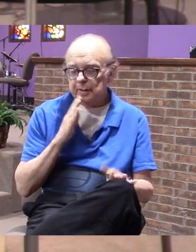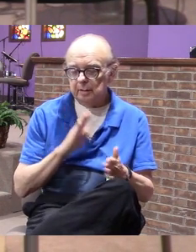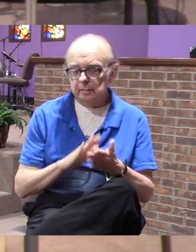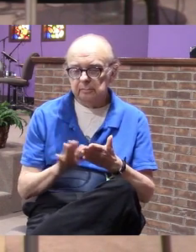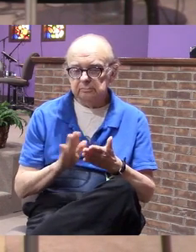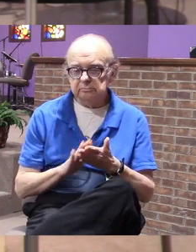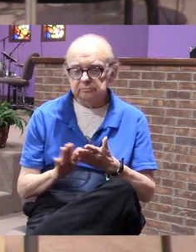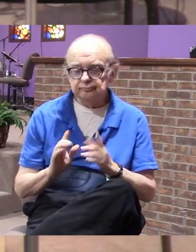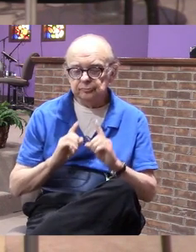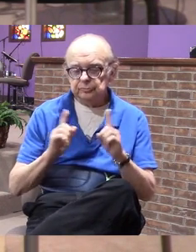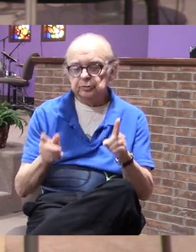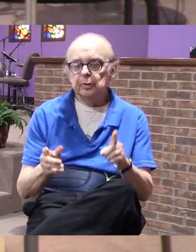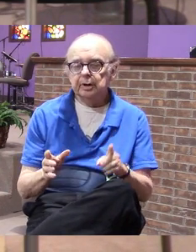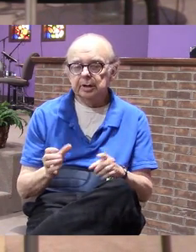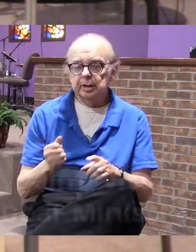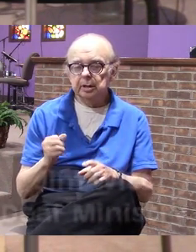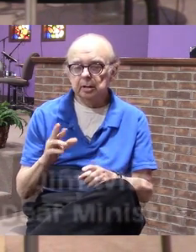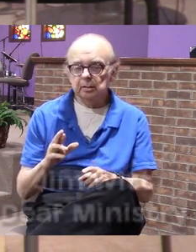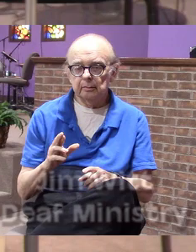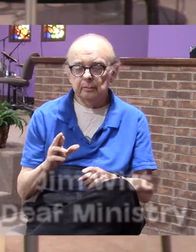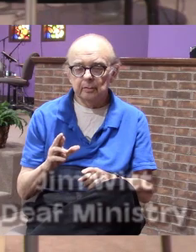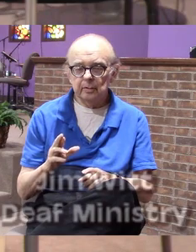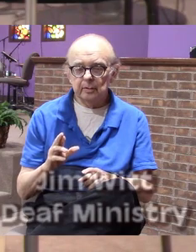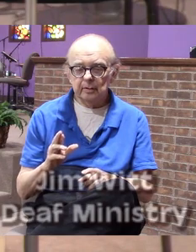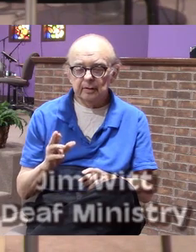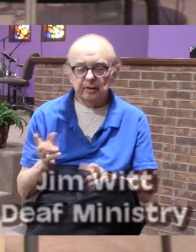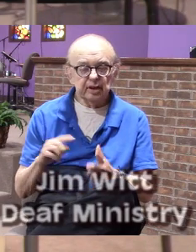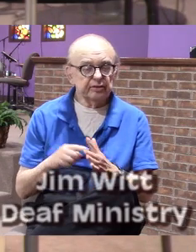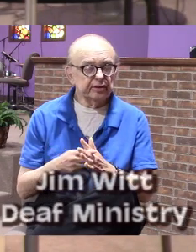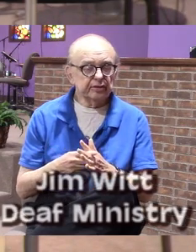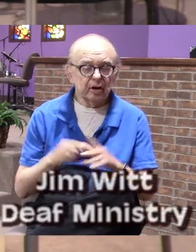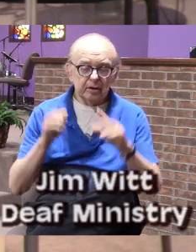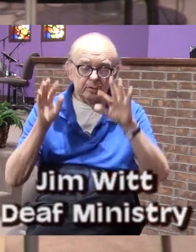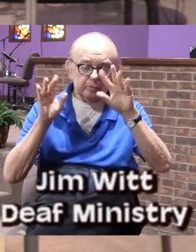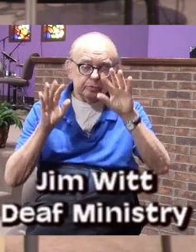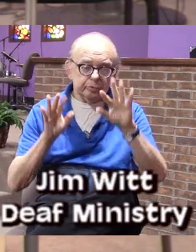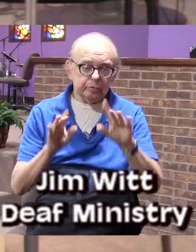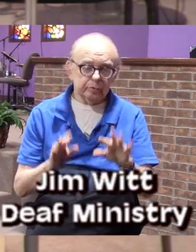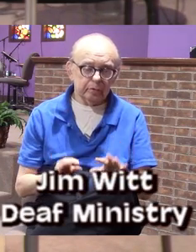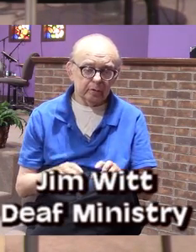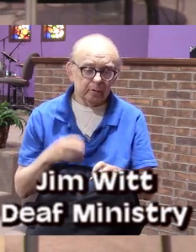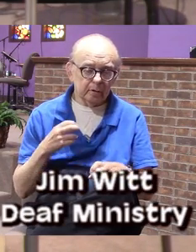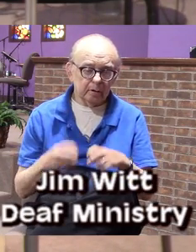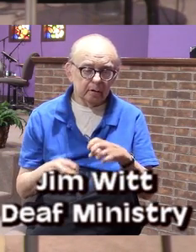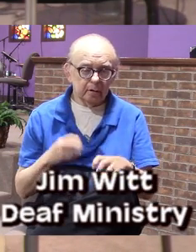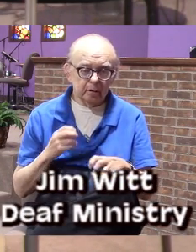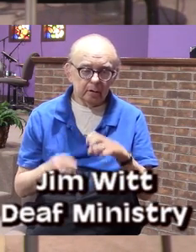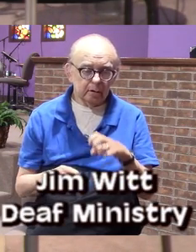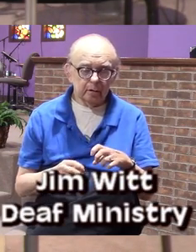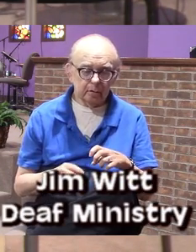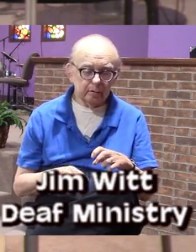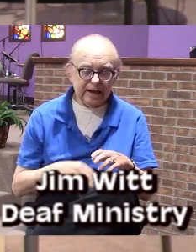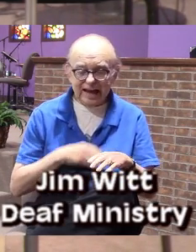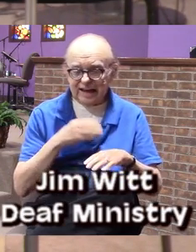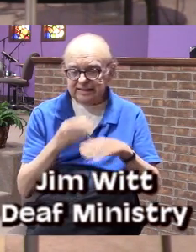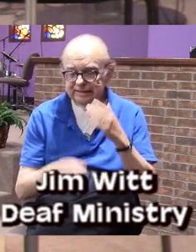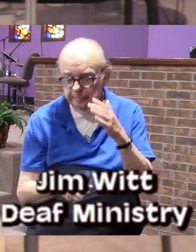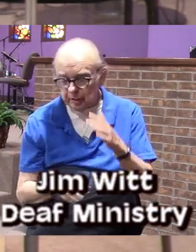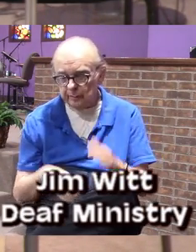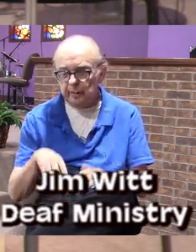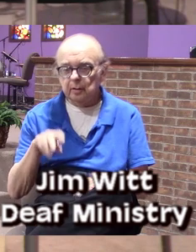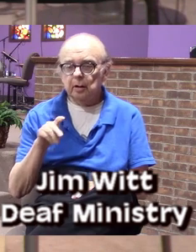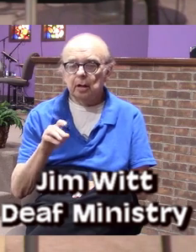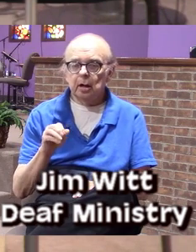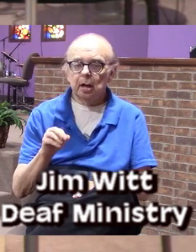to get the car because it had just started to rain. Well, the problem is, as soon as I stepped off the porch